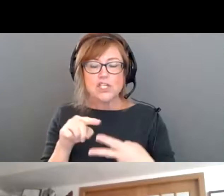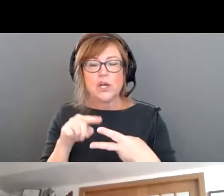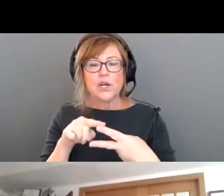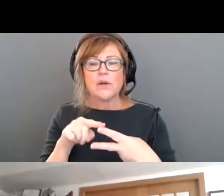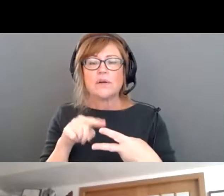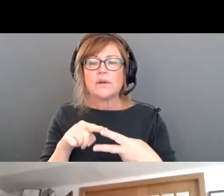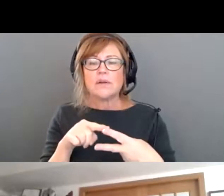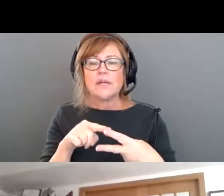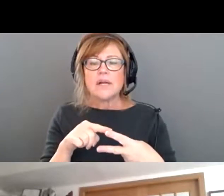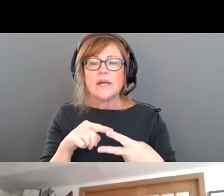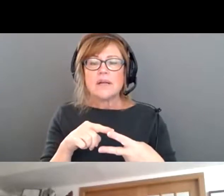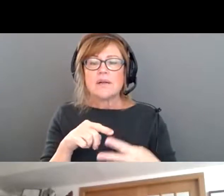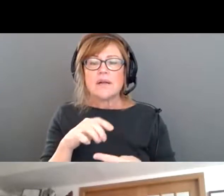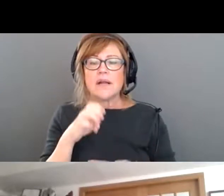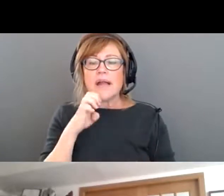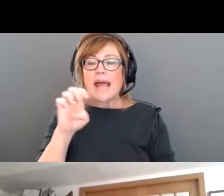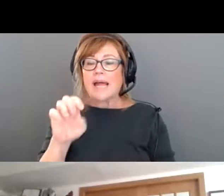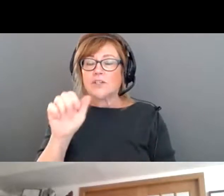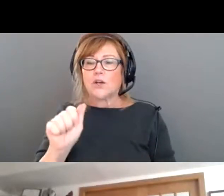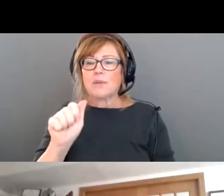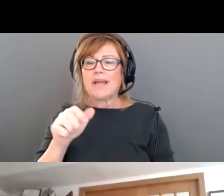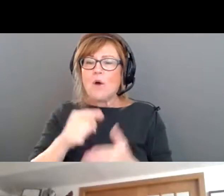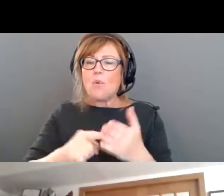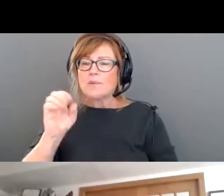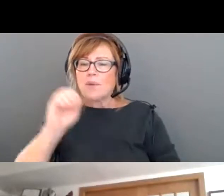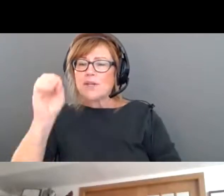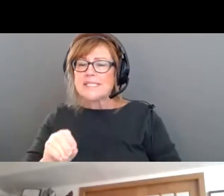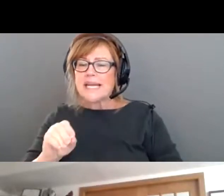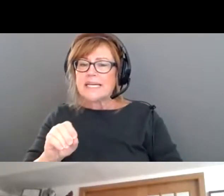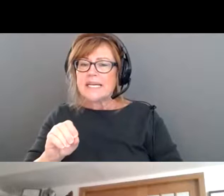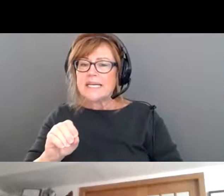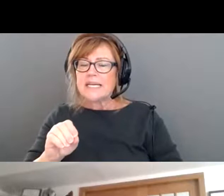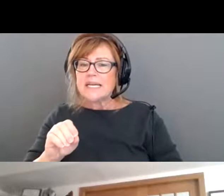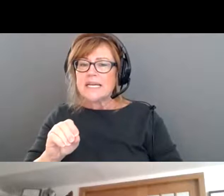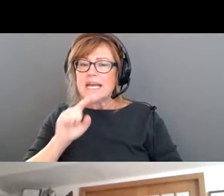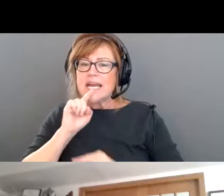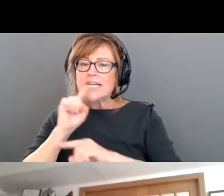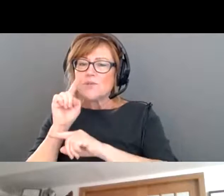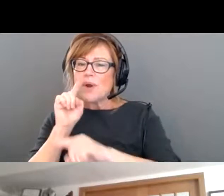percentage of elder abuse is re-reported by unrelated people as seen in the videos?